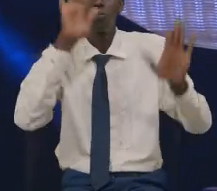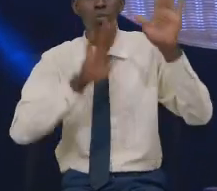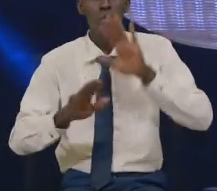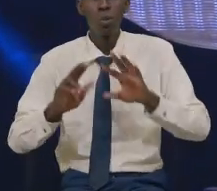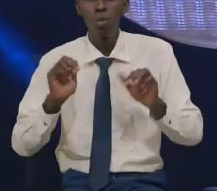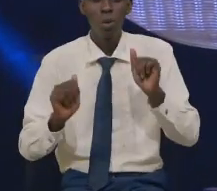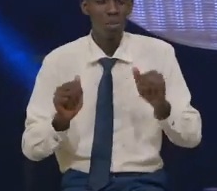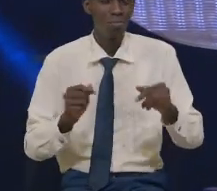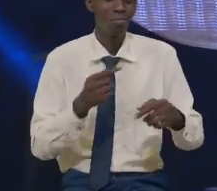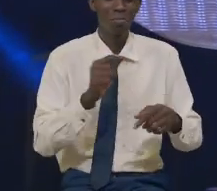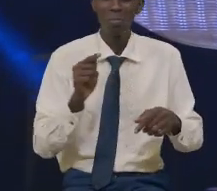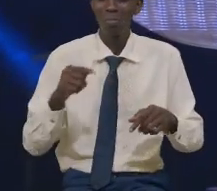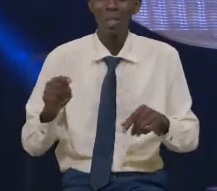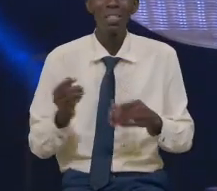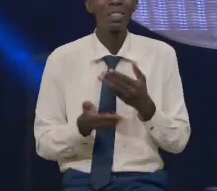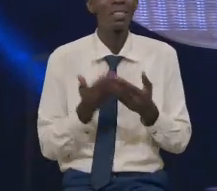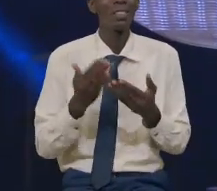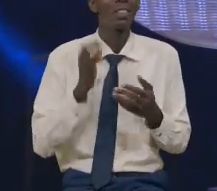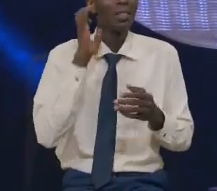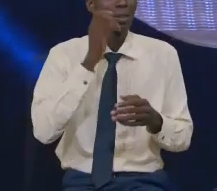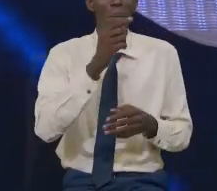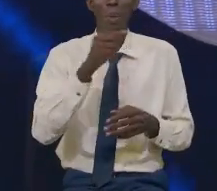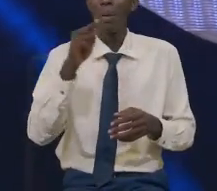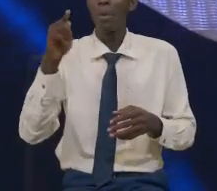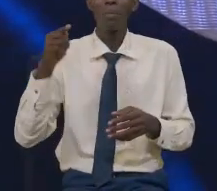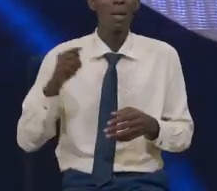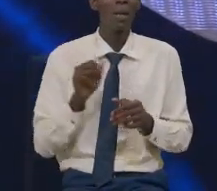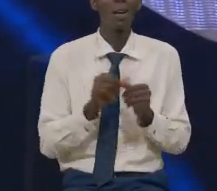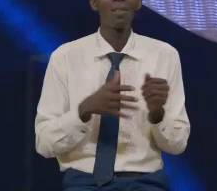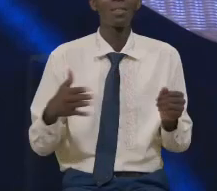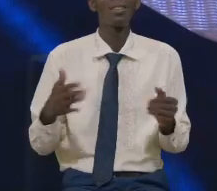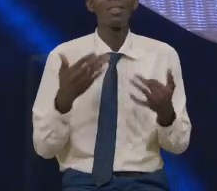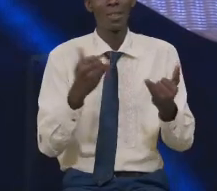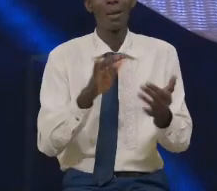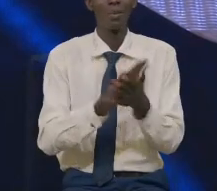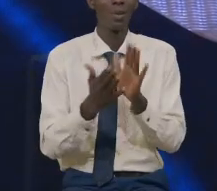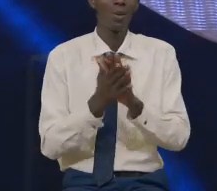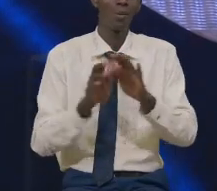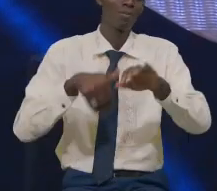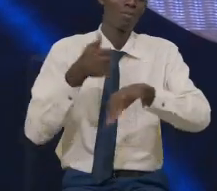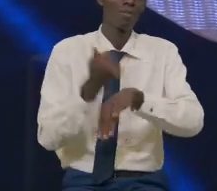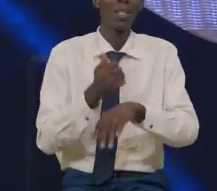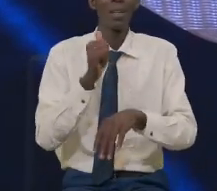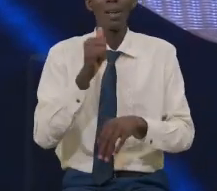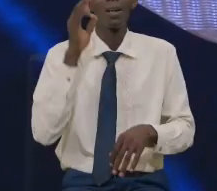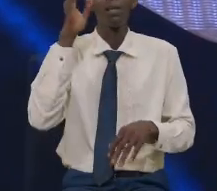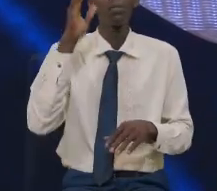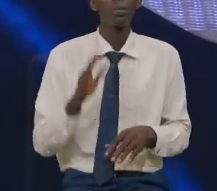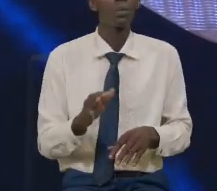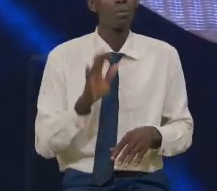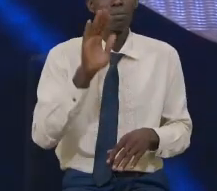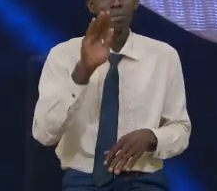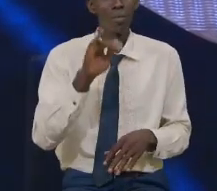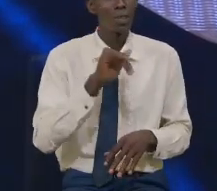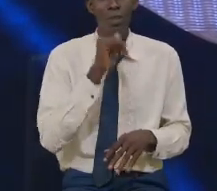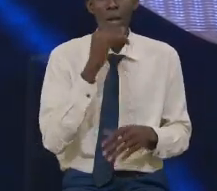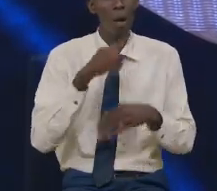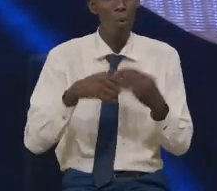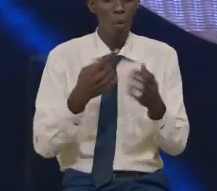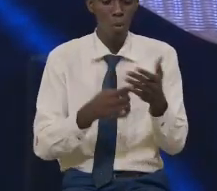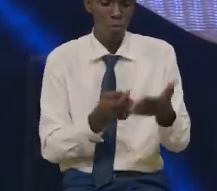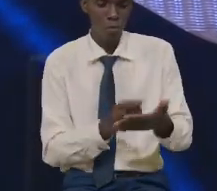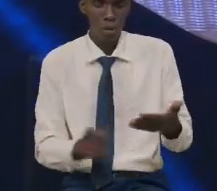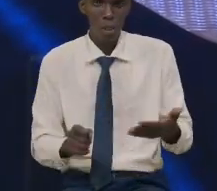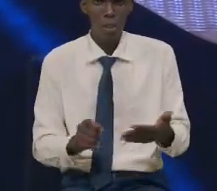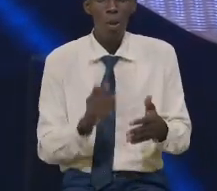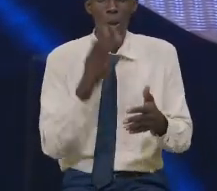he got everything. Be a pastor now. It's not what we say. Why didn't you just call his wife?